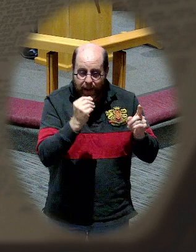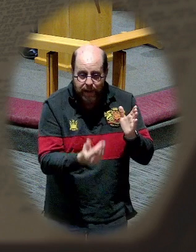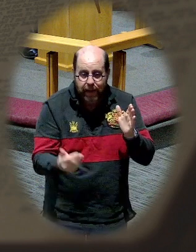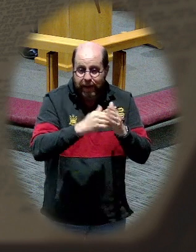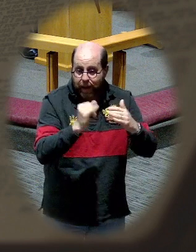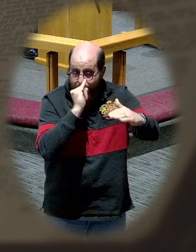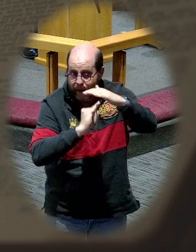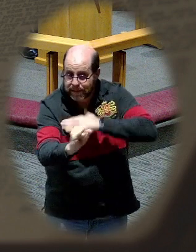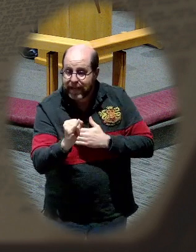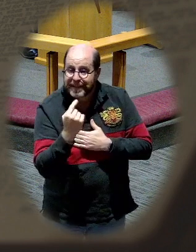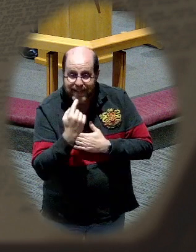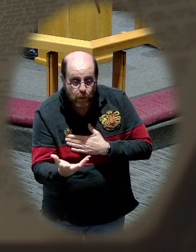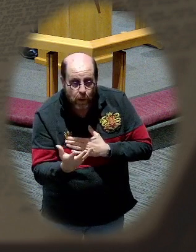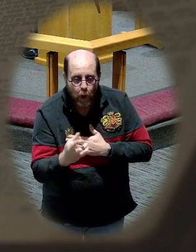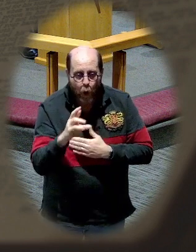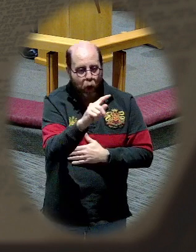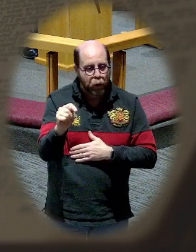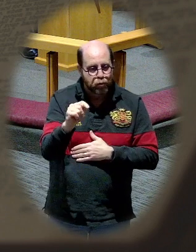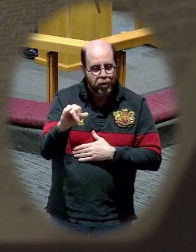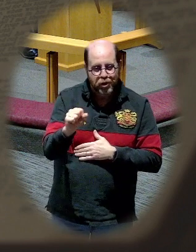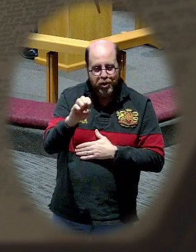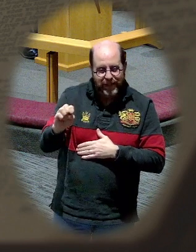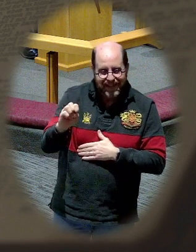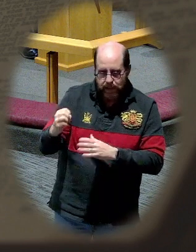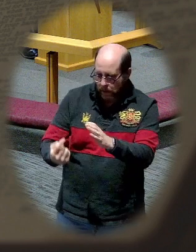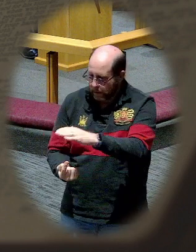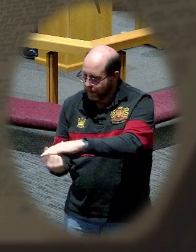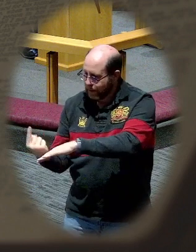Isaiah says, the root of Jesse will come,